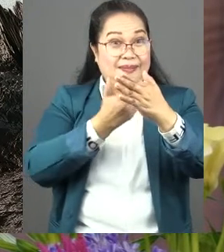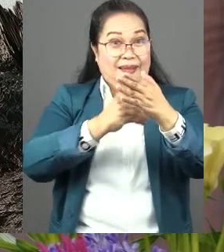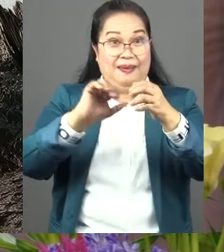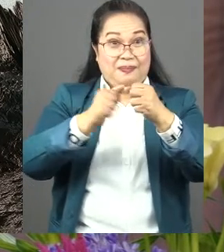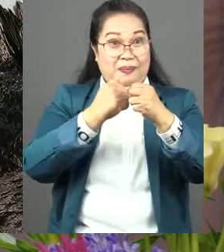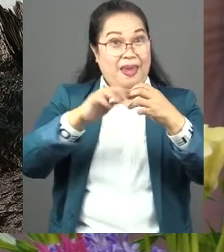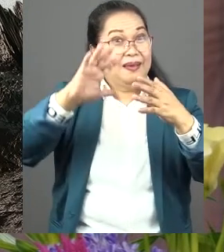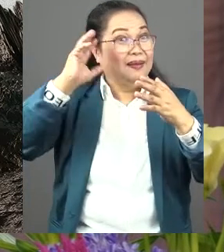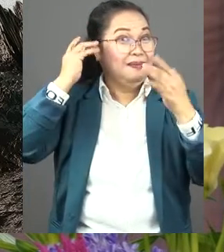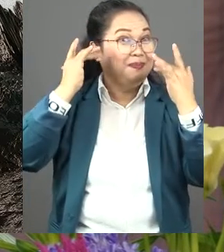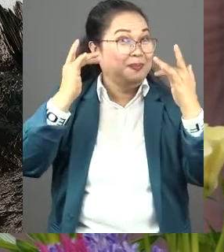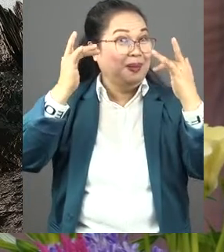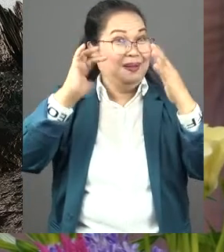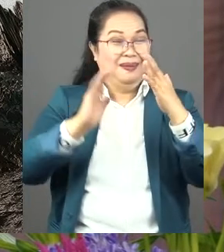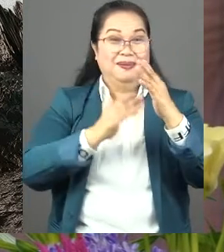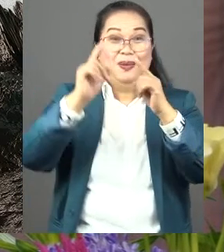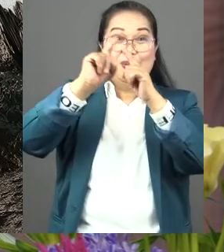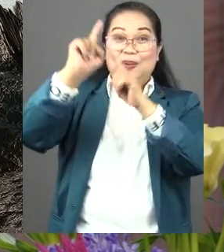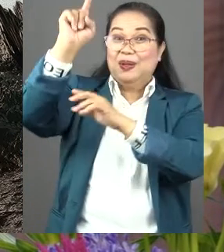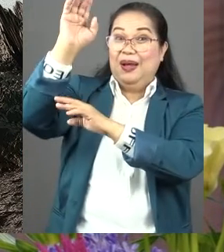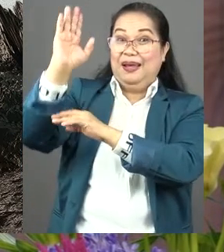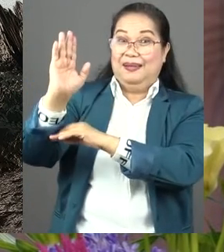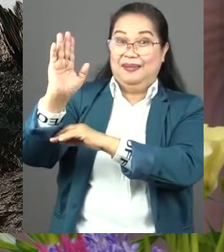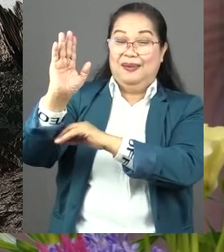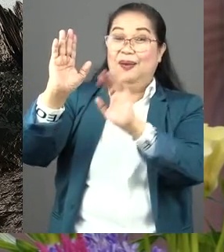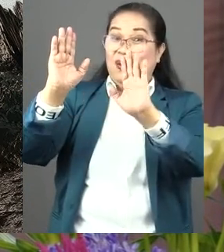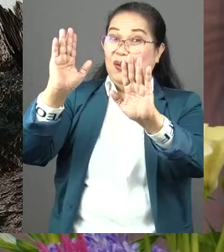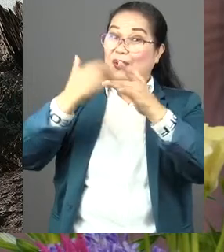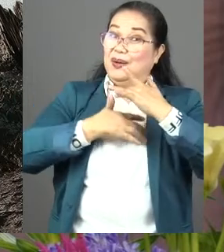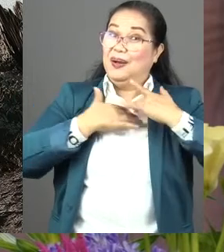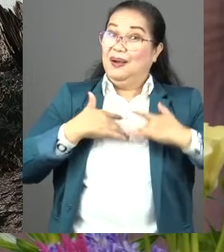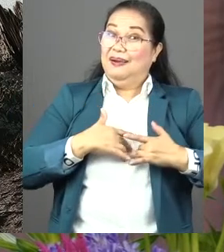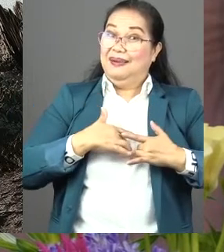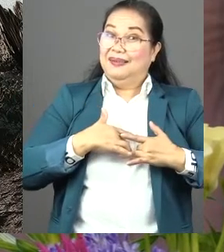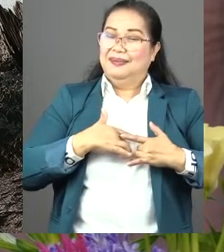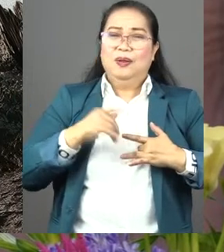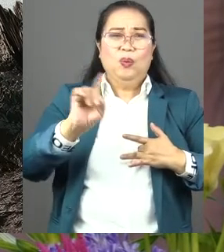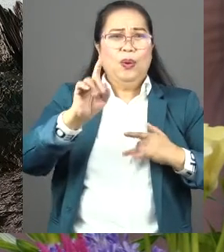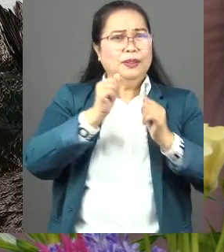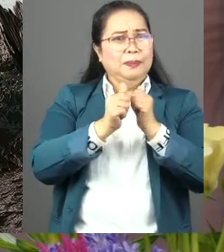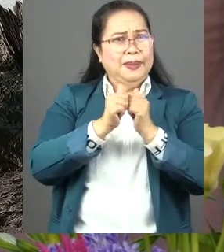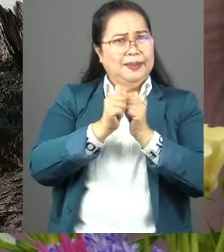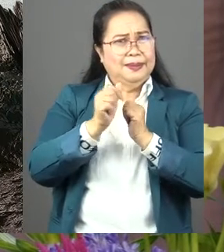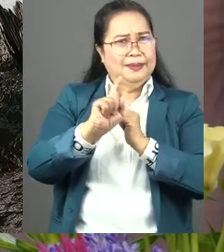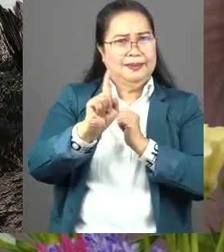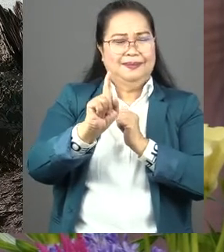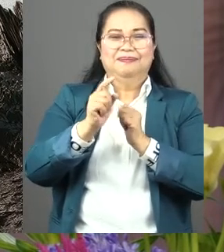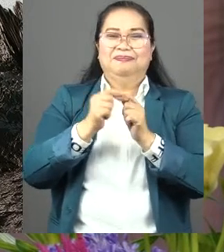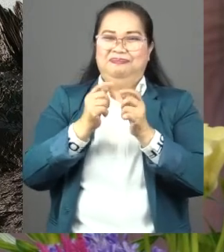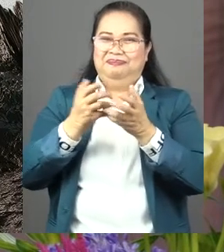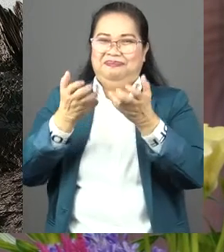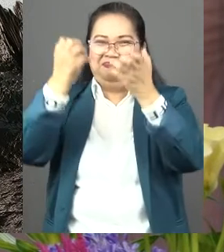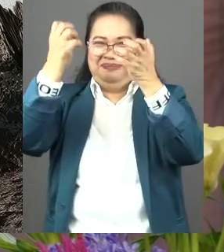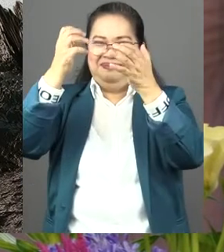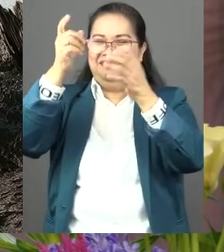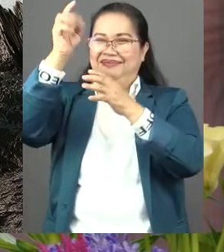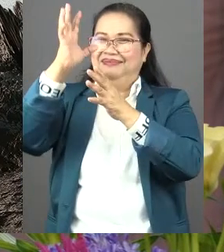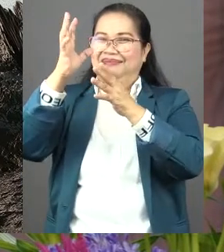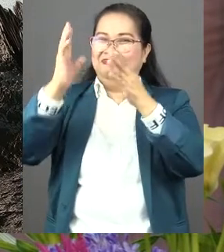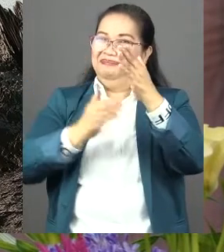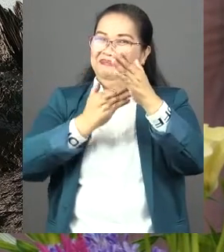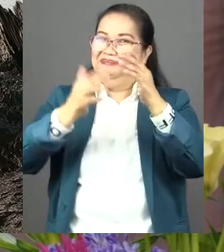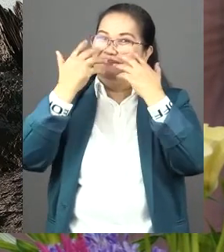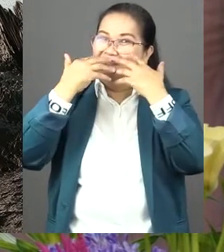making melody to the Lord with your heart. What does it mean? Well, I can exalt God by singing in